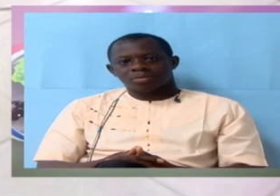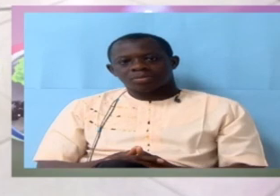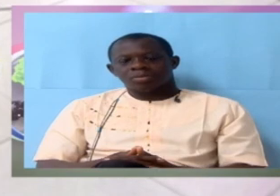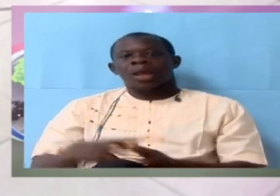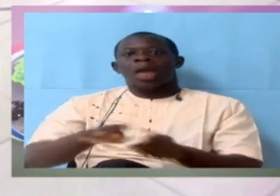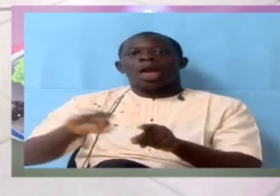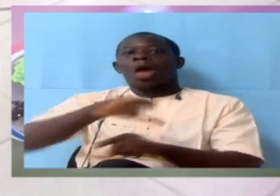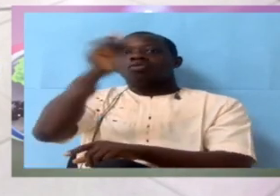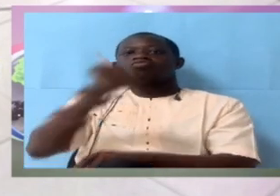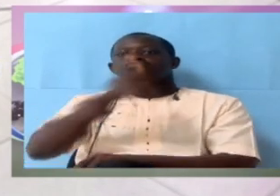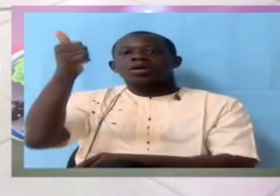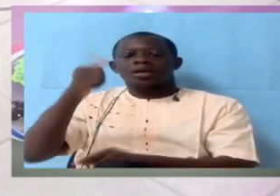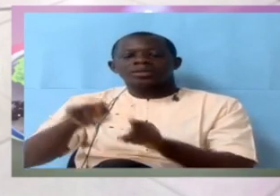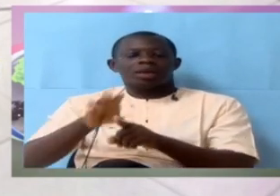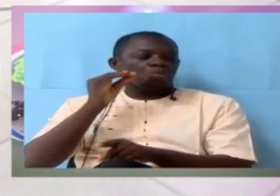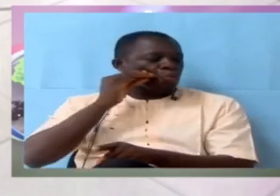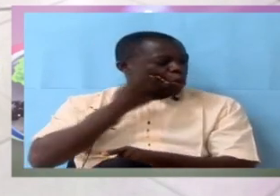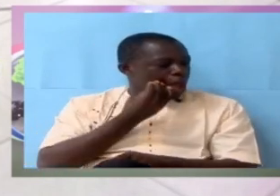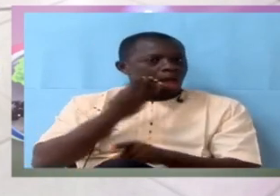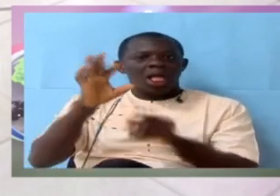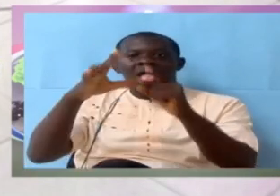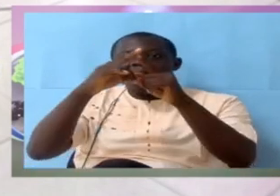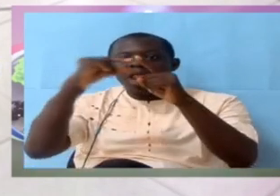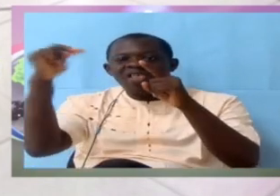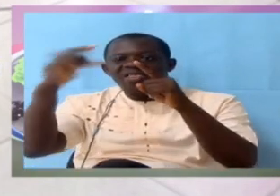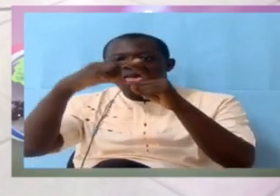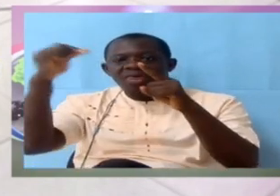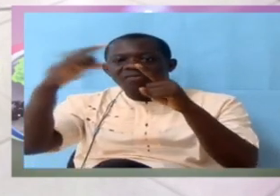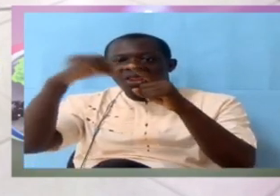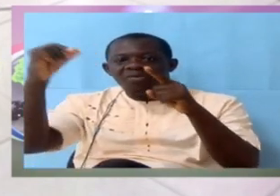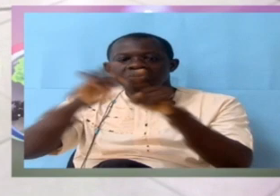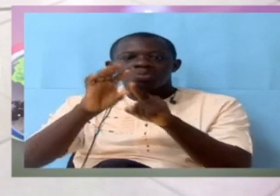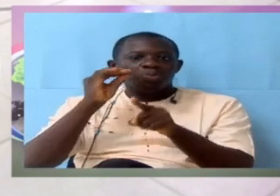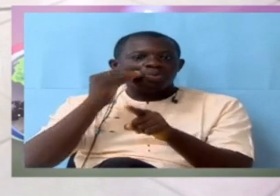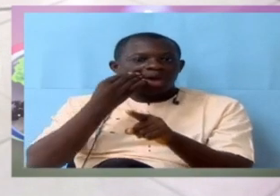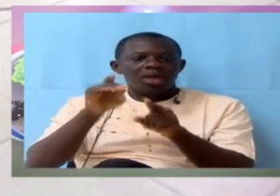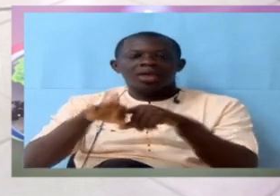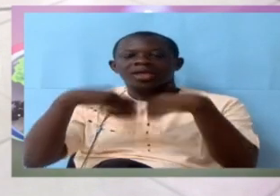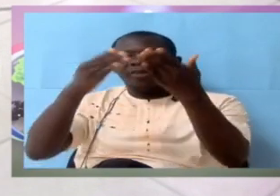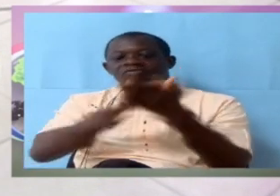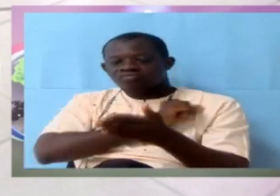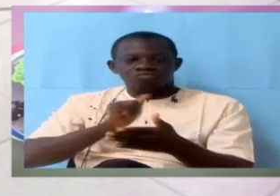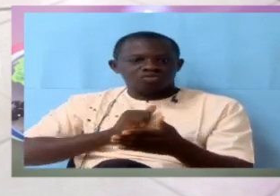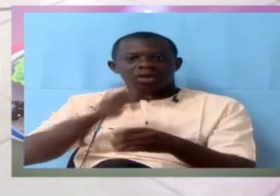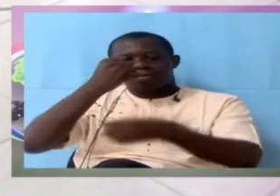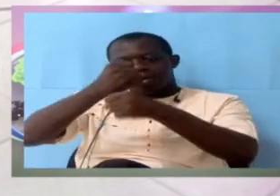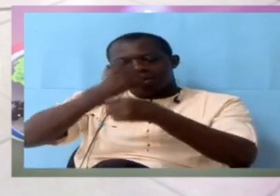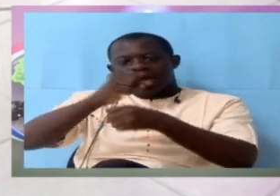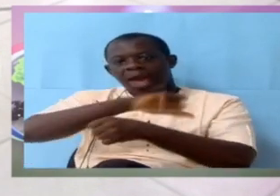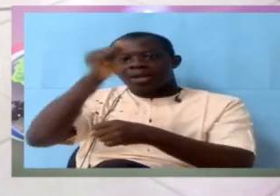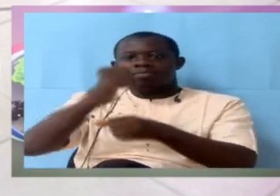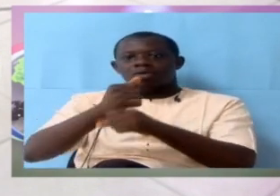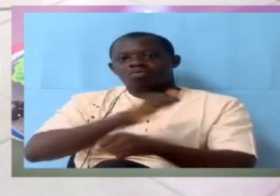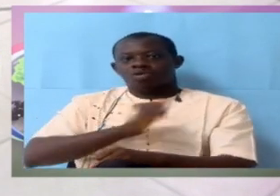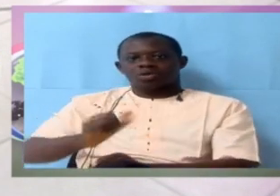there is another one called Kube Jara, those are the leaves that he prepared for us to make us drink